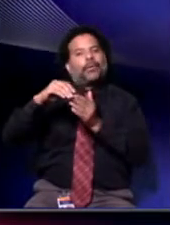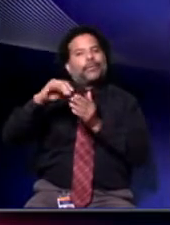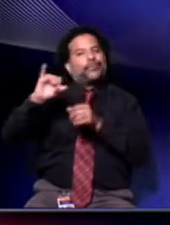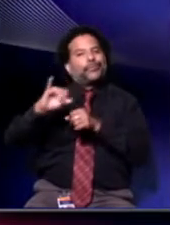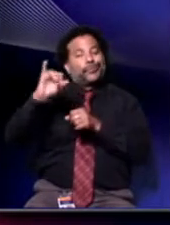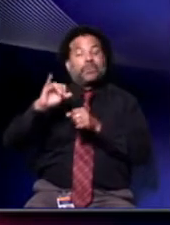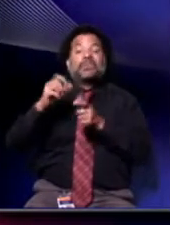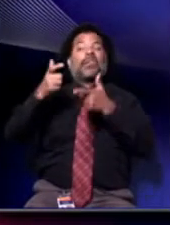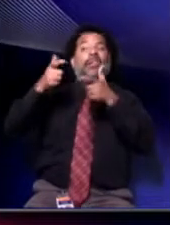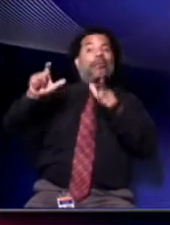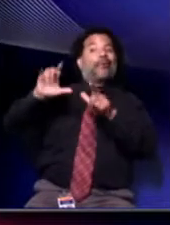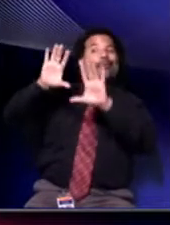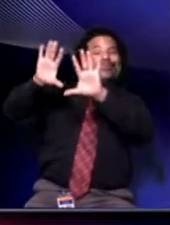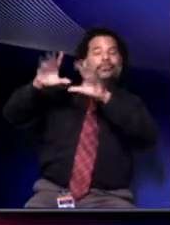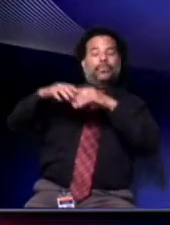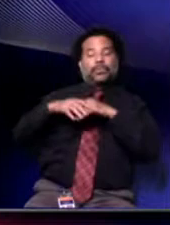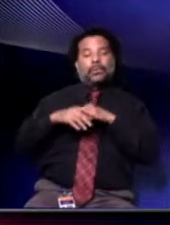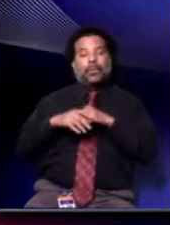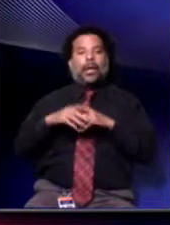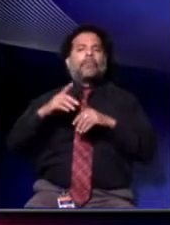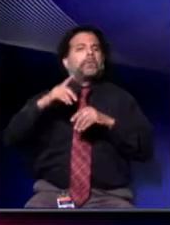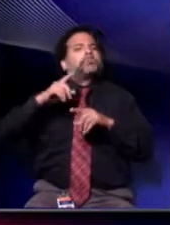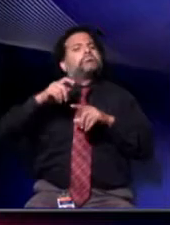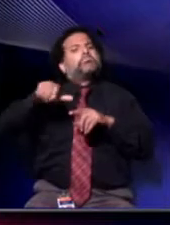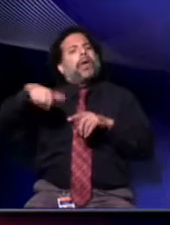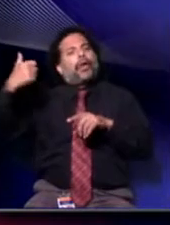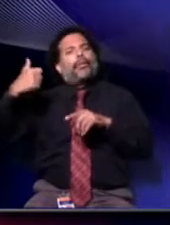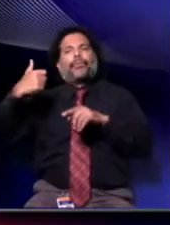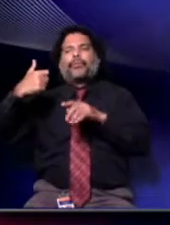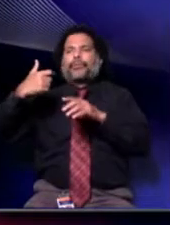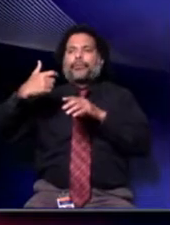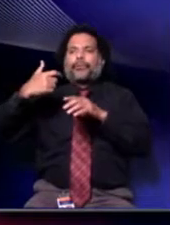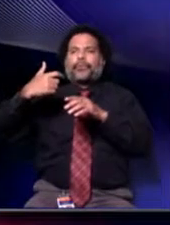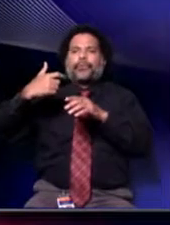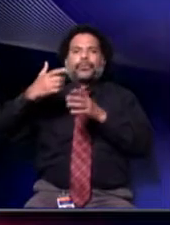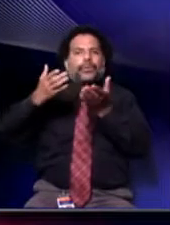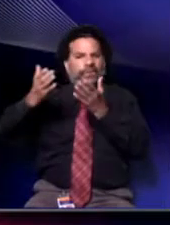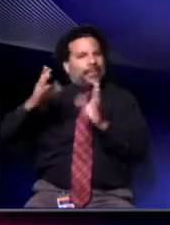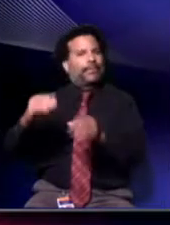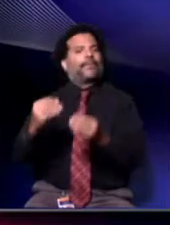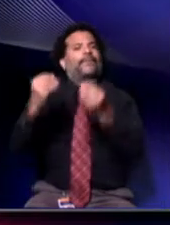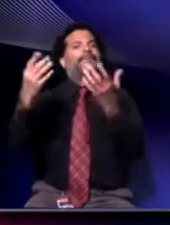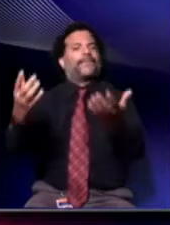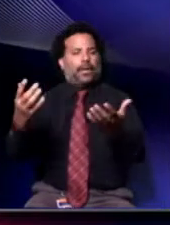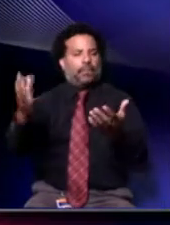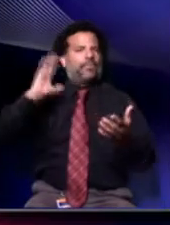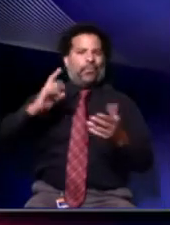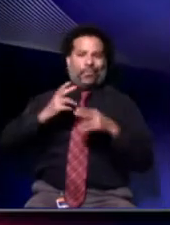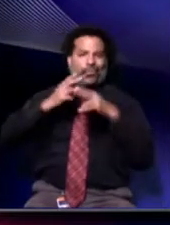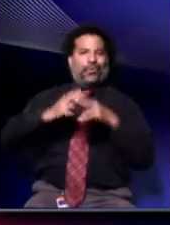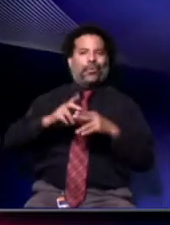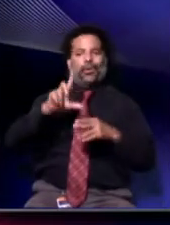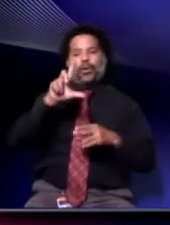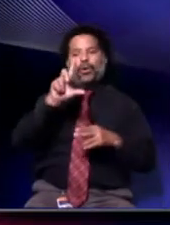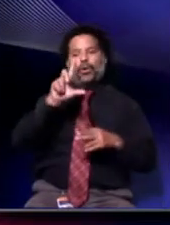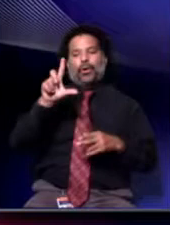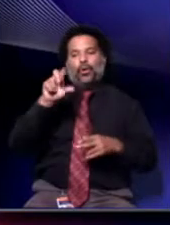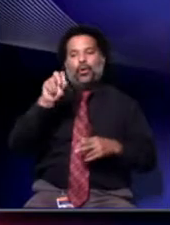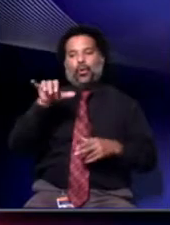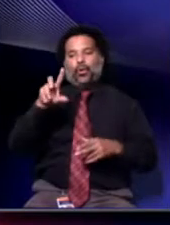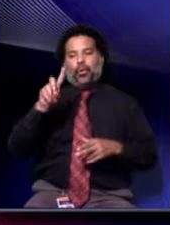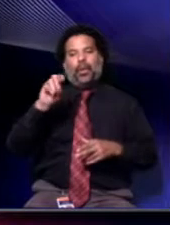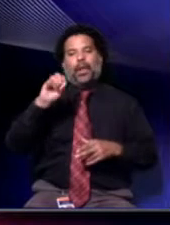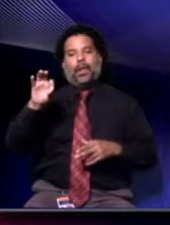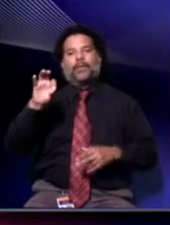broker-dealers, there are additional coverages purchased through what used to be known as Lloyd's of London,